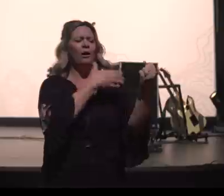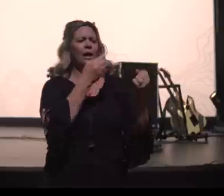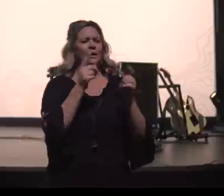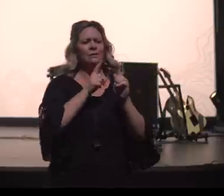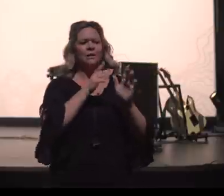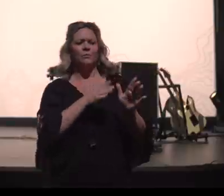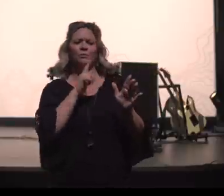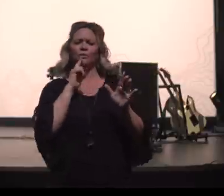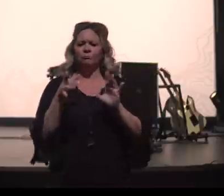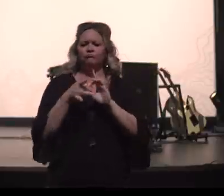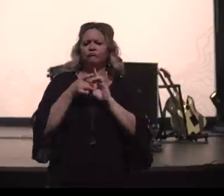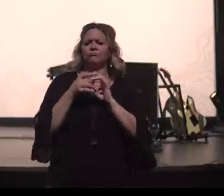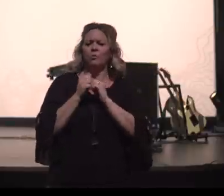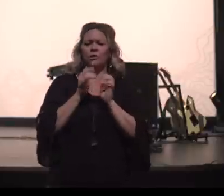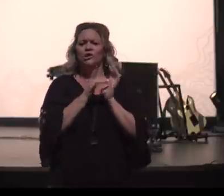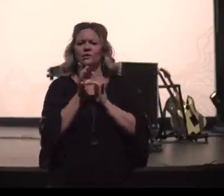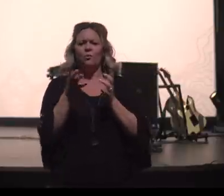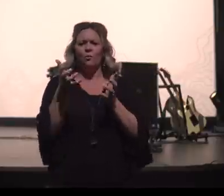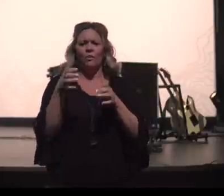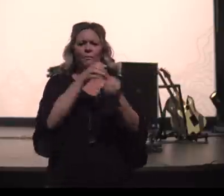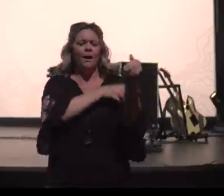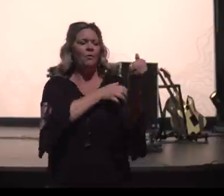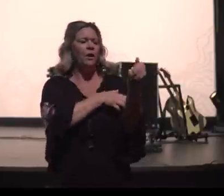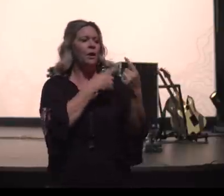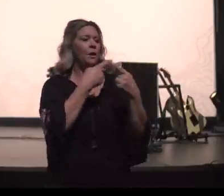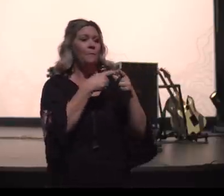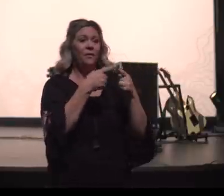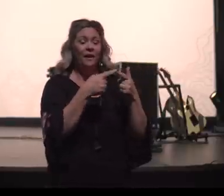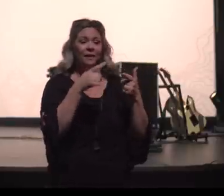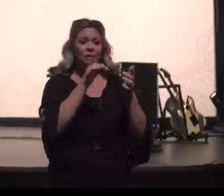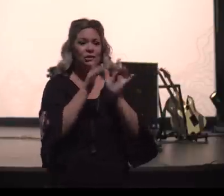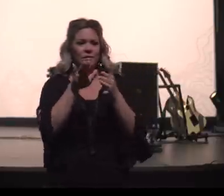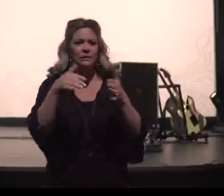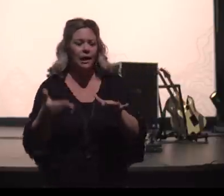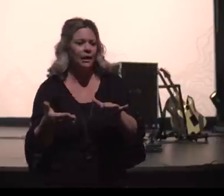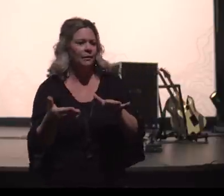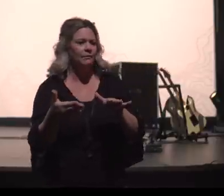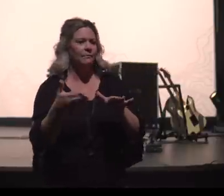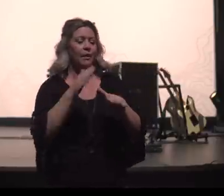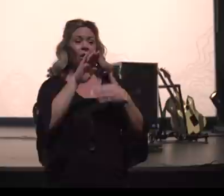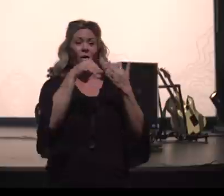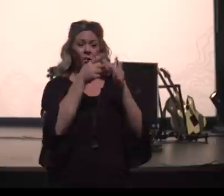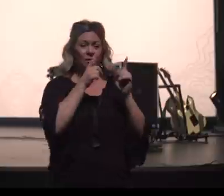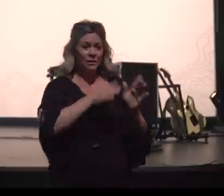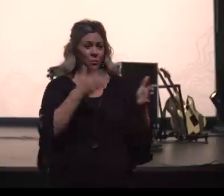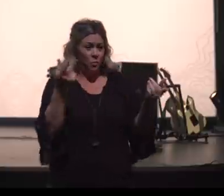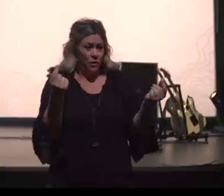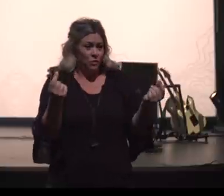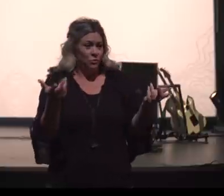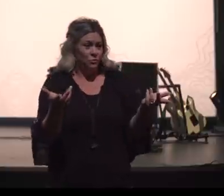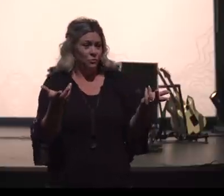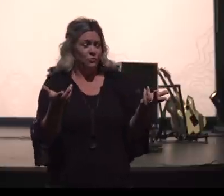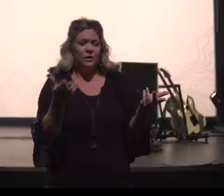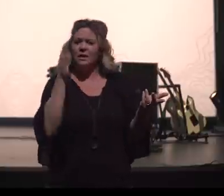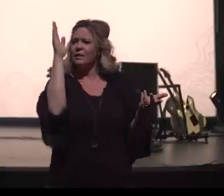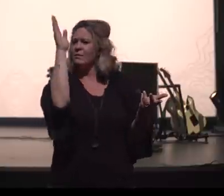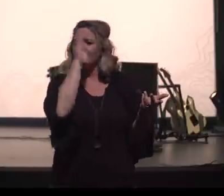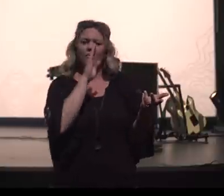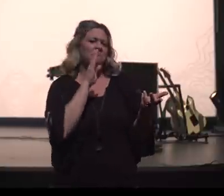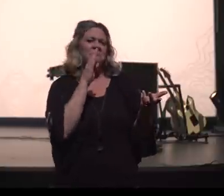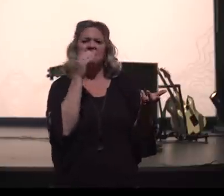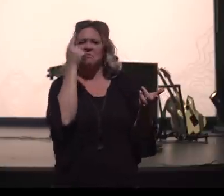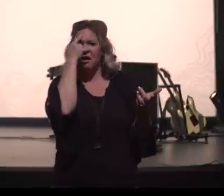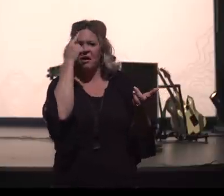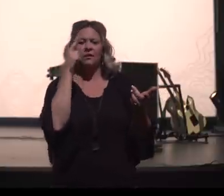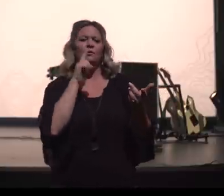up next to him. And when he died, all of them thought it was over. Do you know every single one of them when Jesus died? None of them thought he was going to rise from the dead. They all